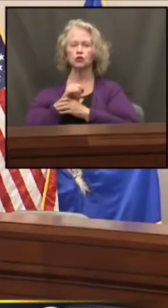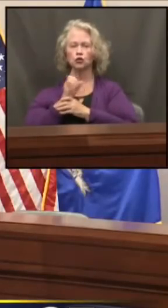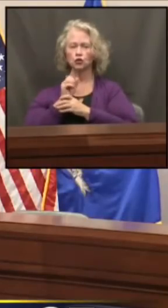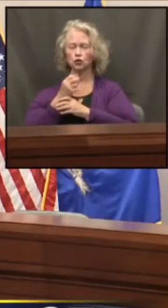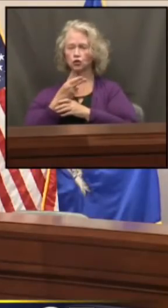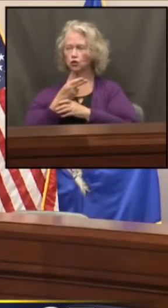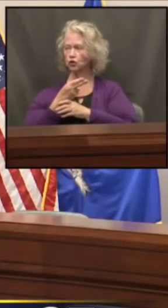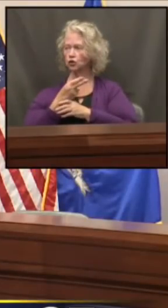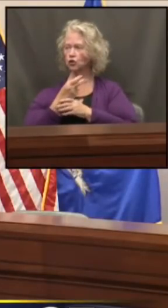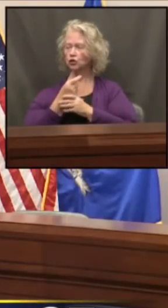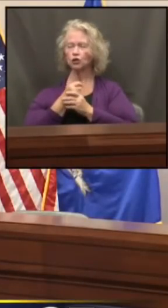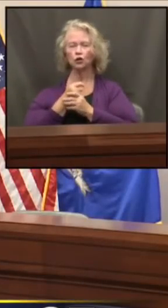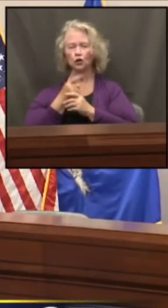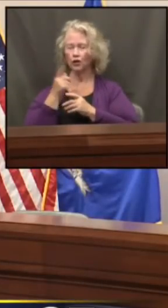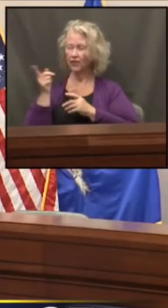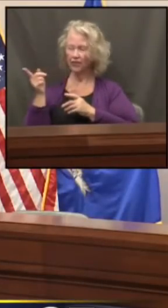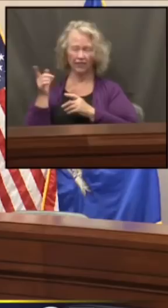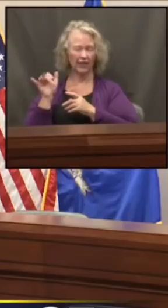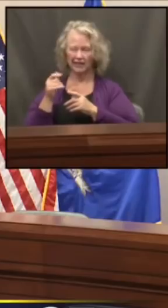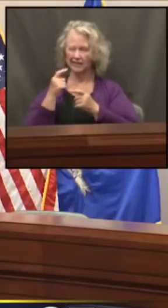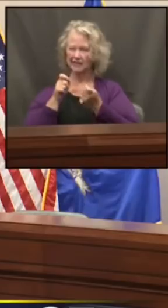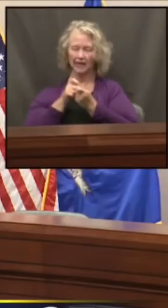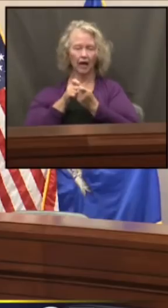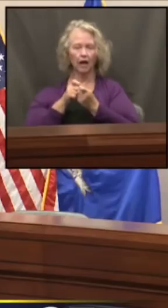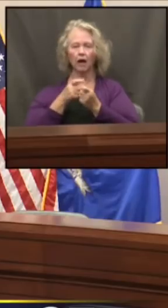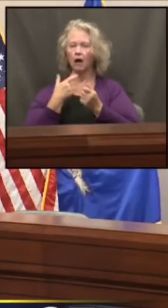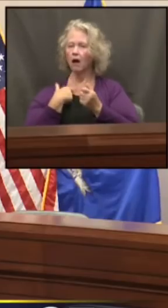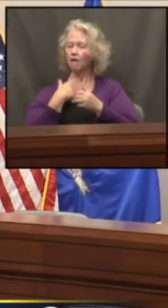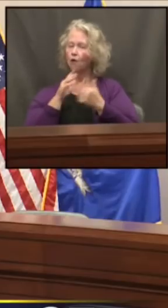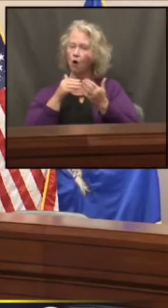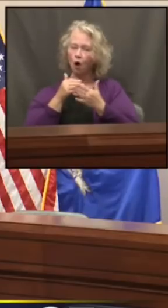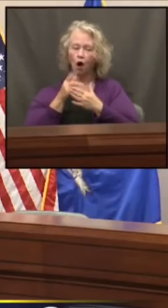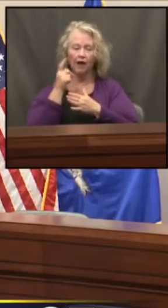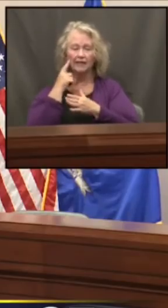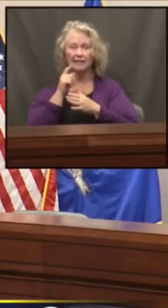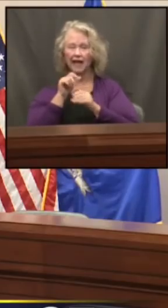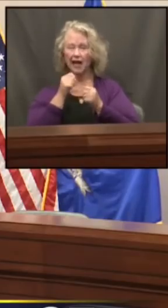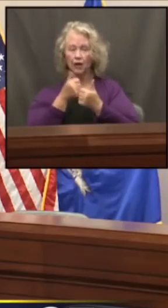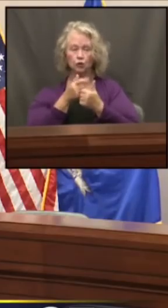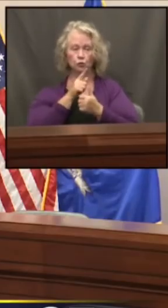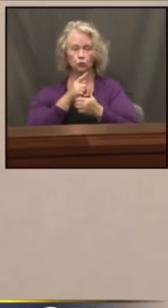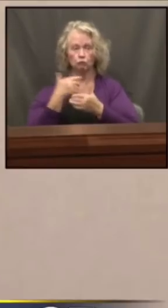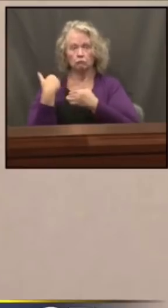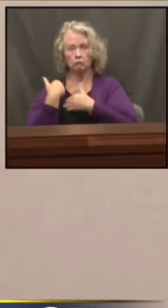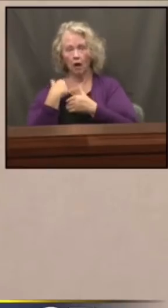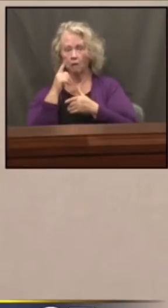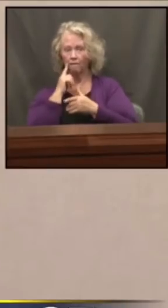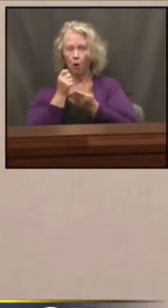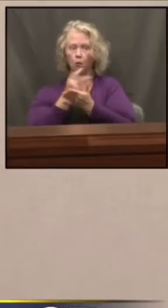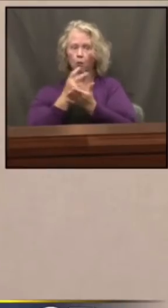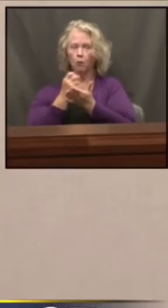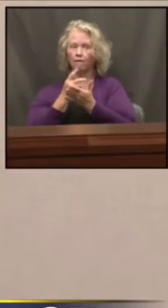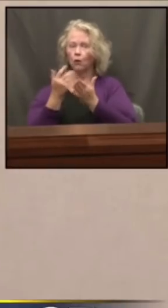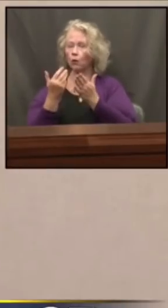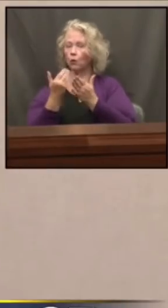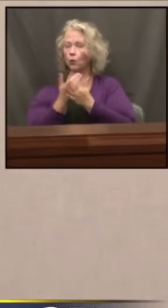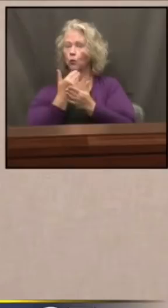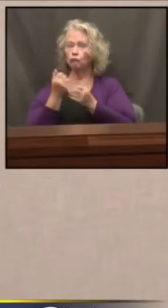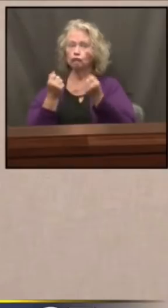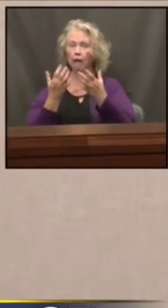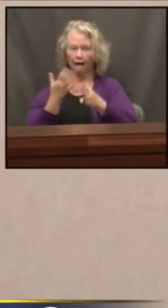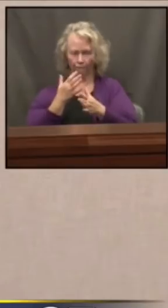Yeah, no, I think you hit the key points. I mean, we've got all the state agencies responsible for approving new bus drivers, expediting every new request that comes